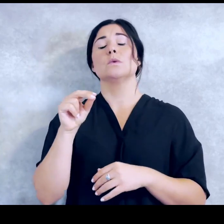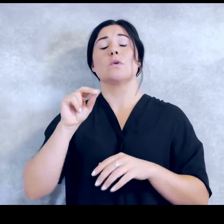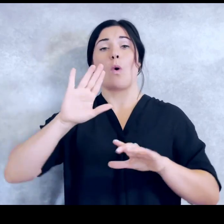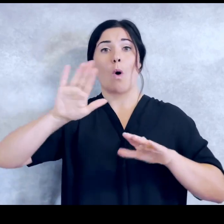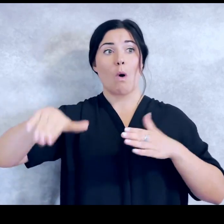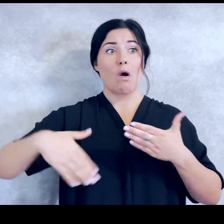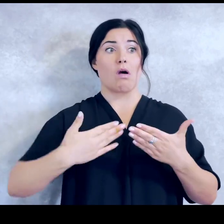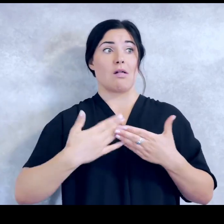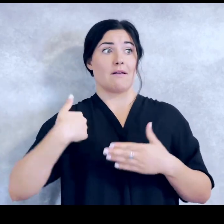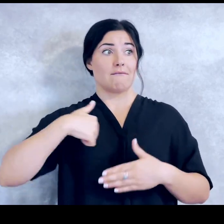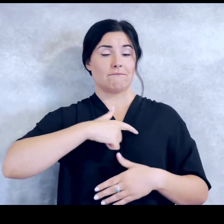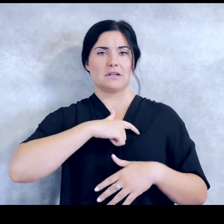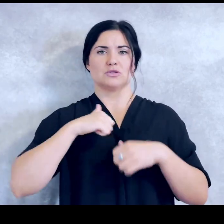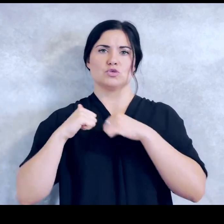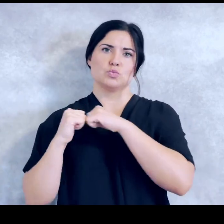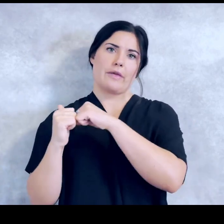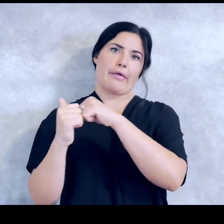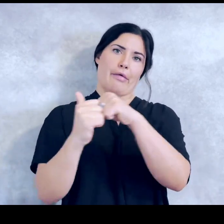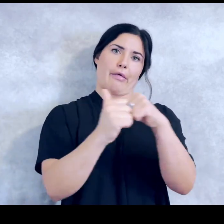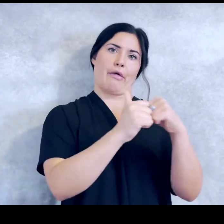ones giving.